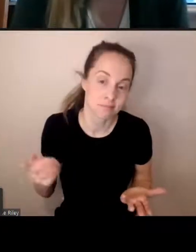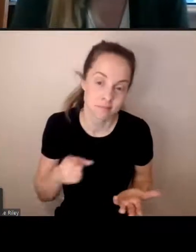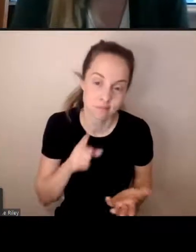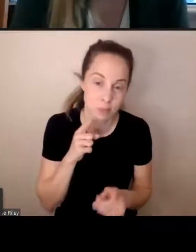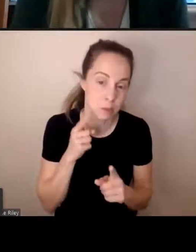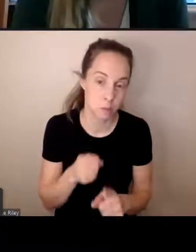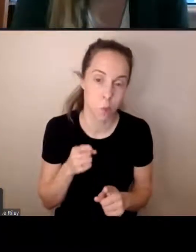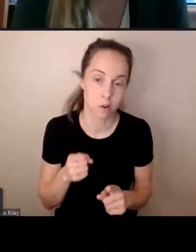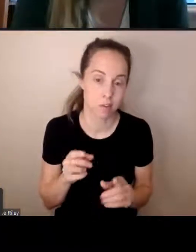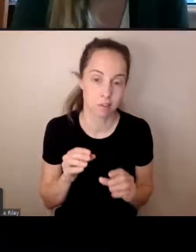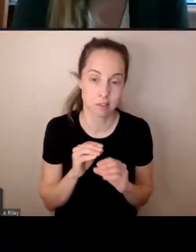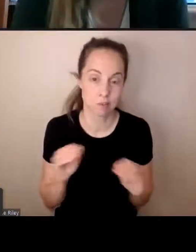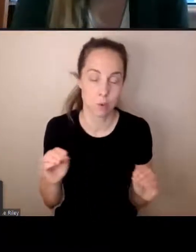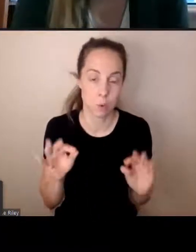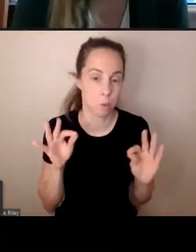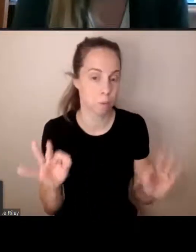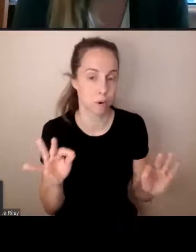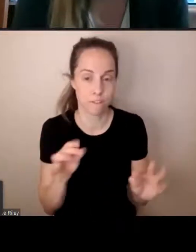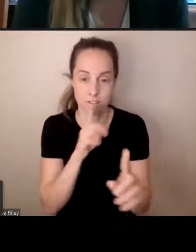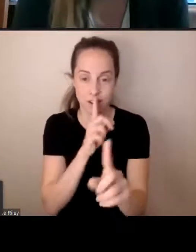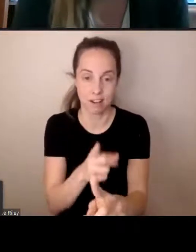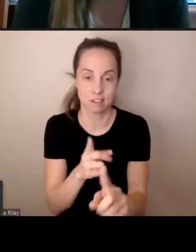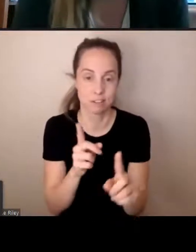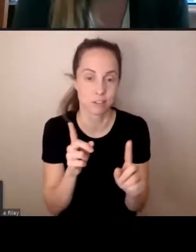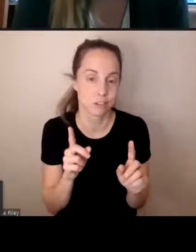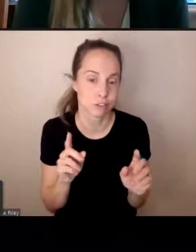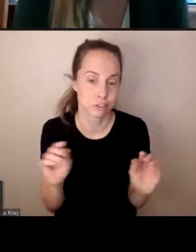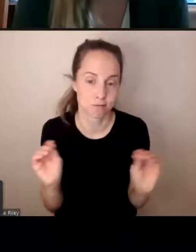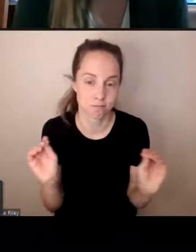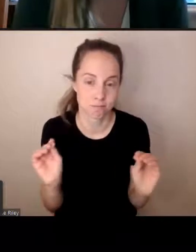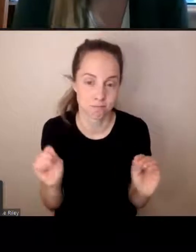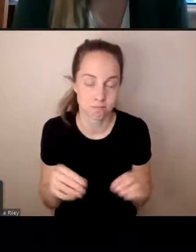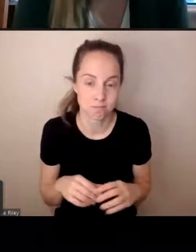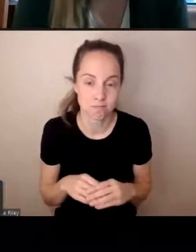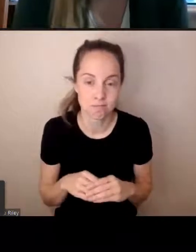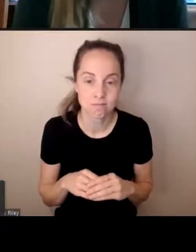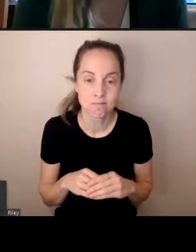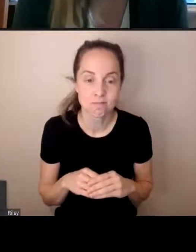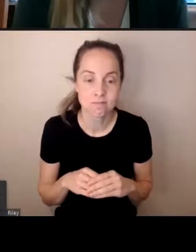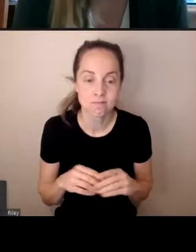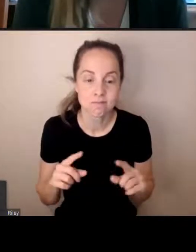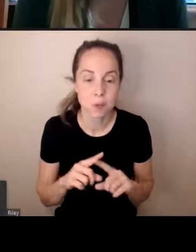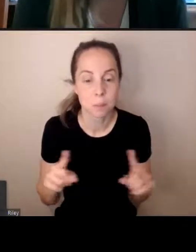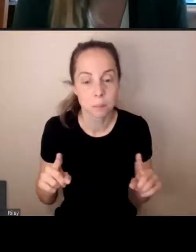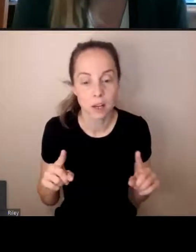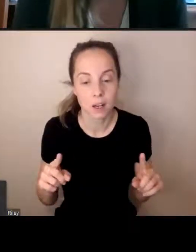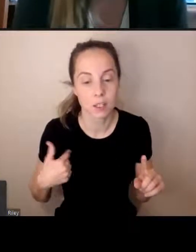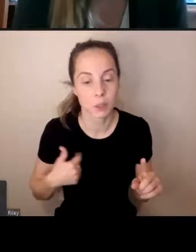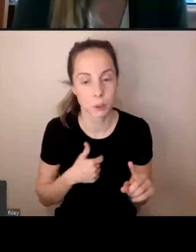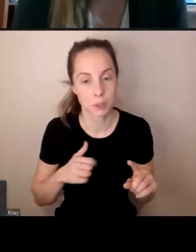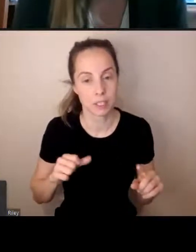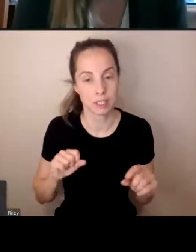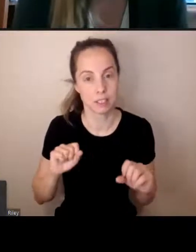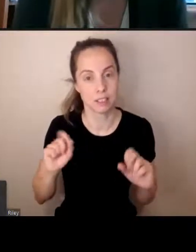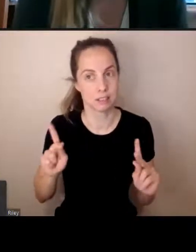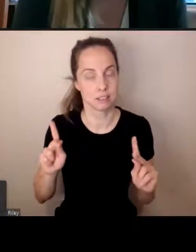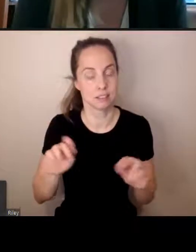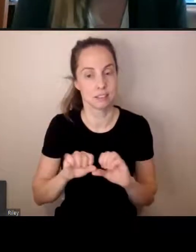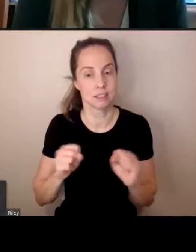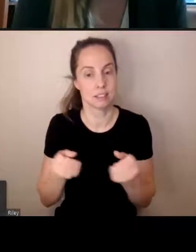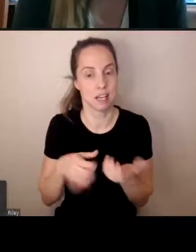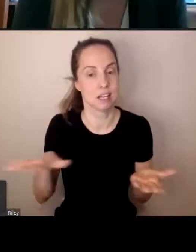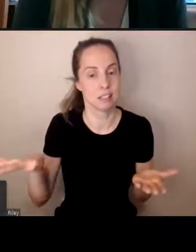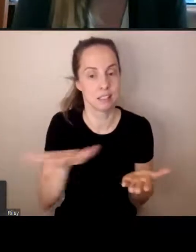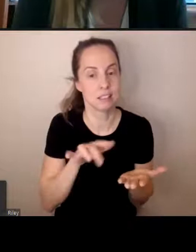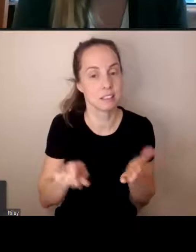I certainly don't feel like I have all the answers, but I do feel like we all, as a society, we have to develop skills to manage